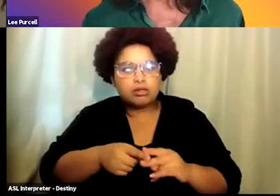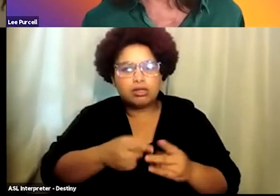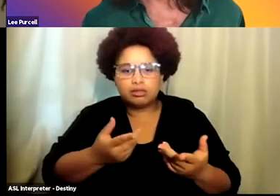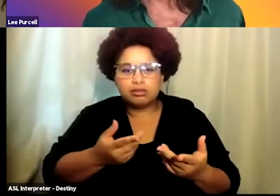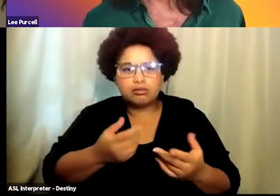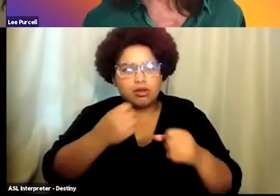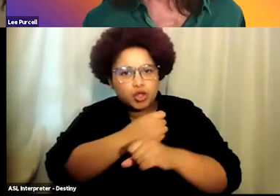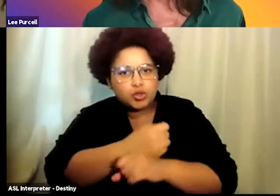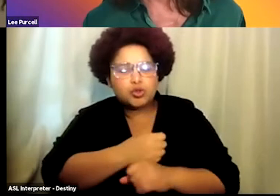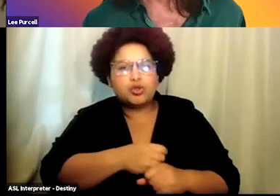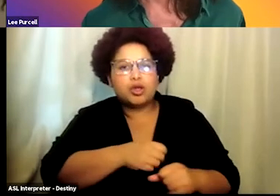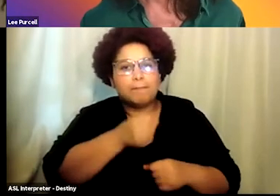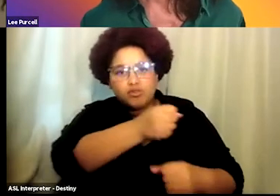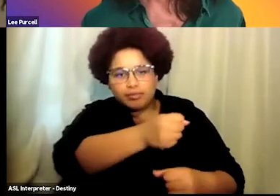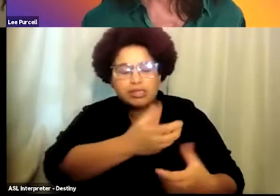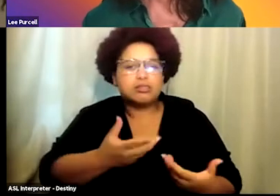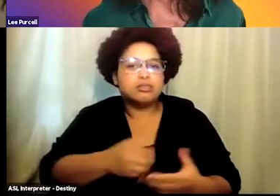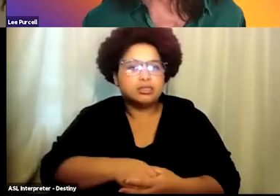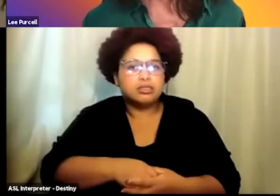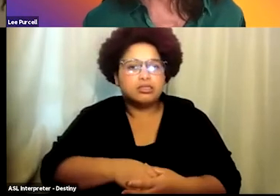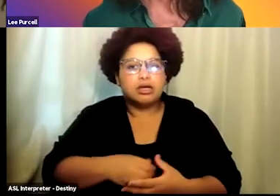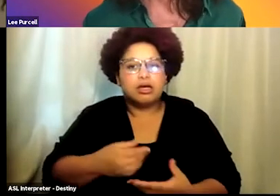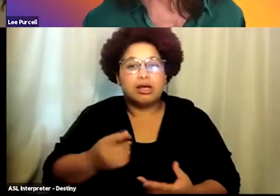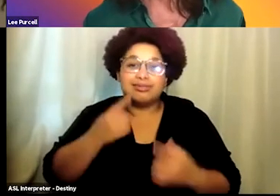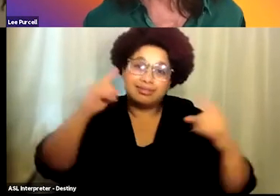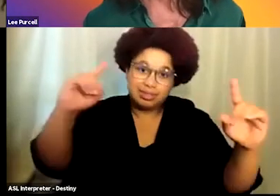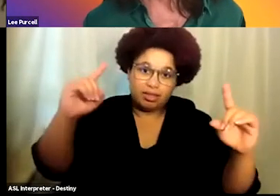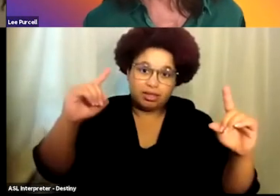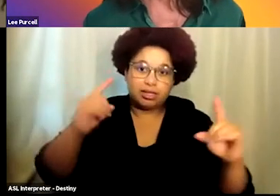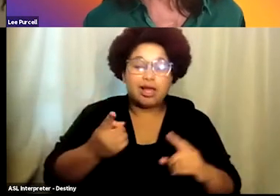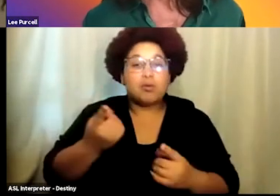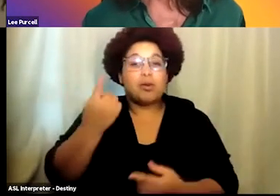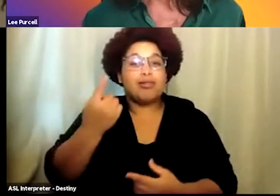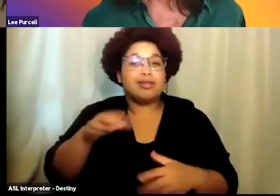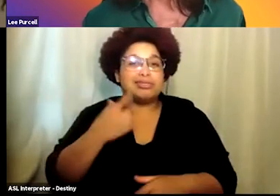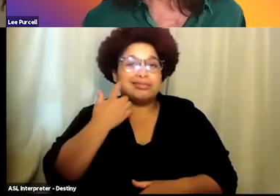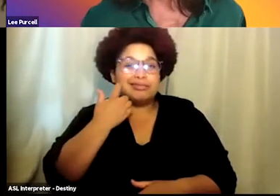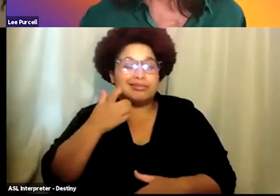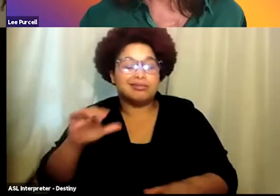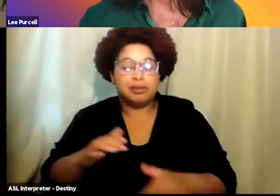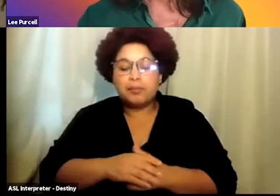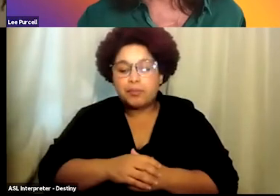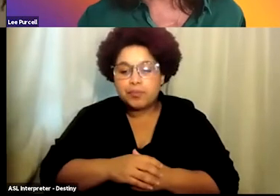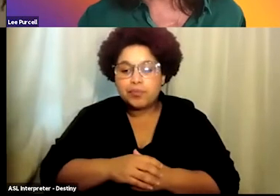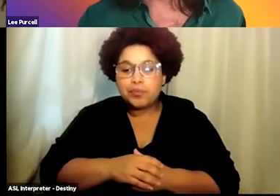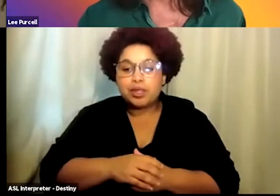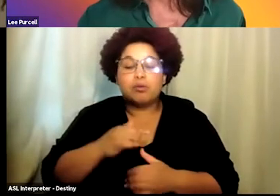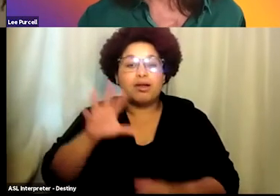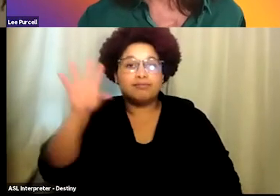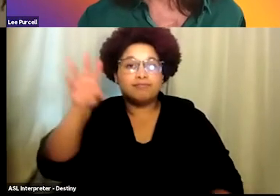a successful movement. And one thing we did recently that you all should know is we were very involved